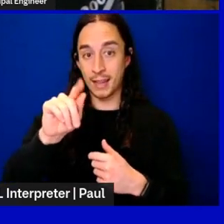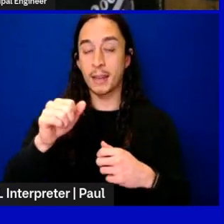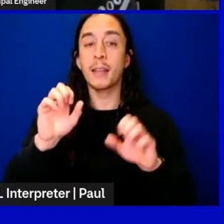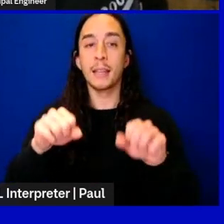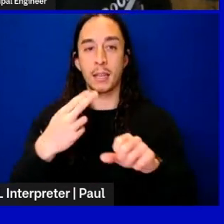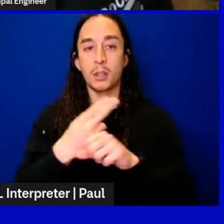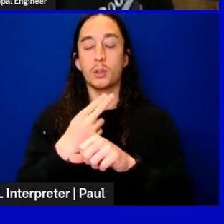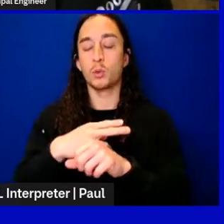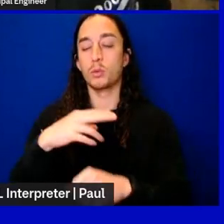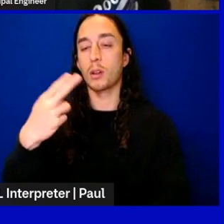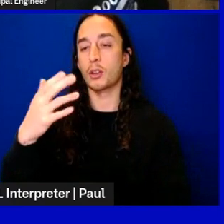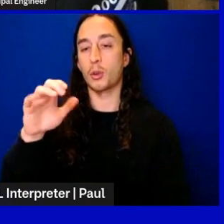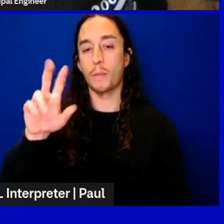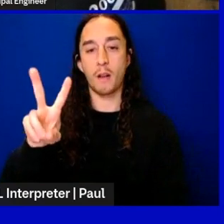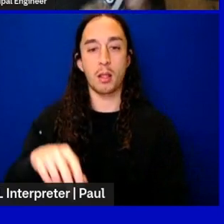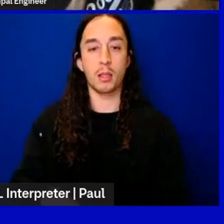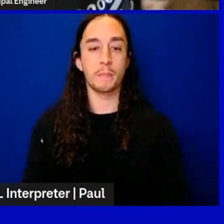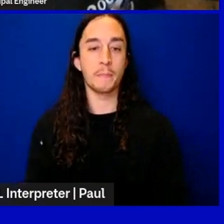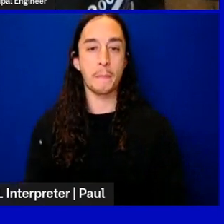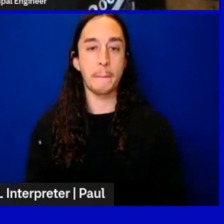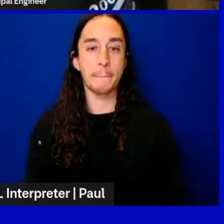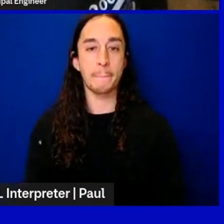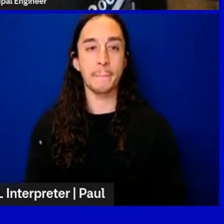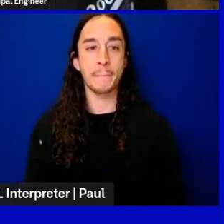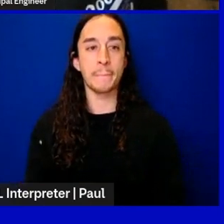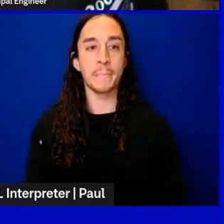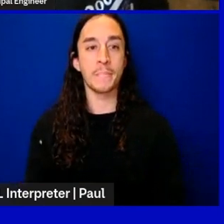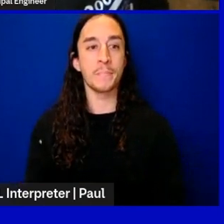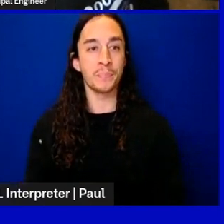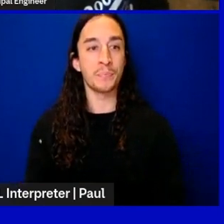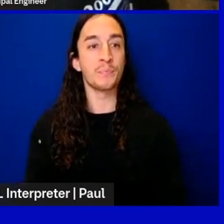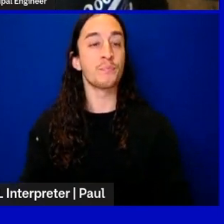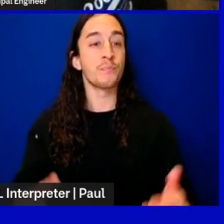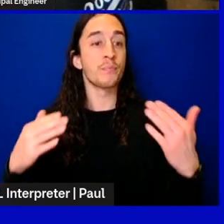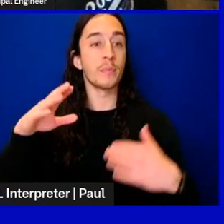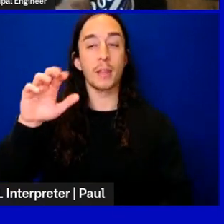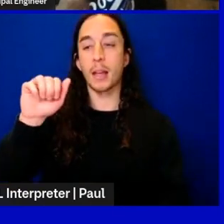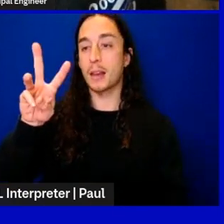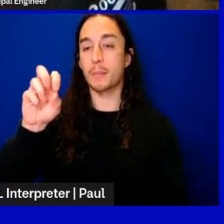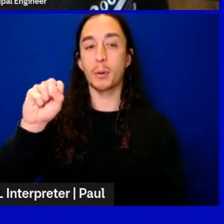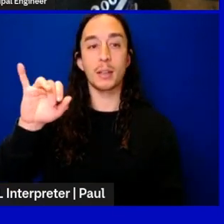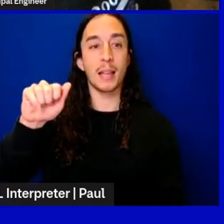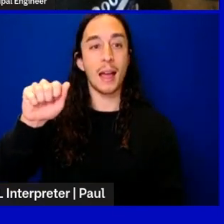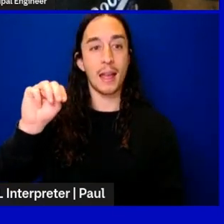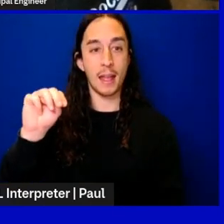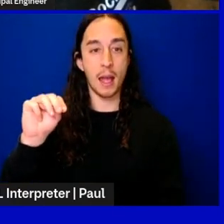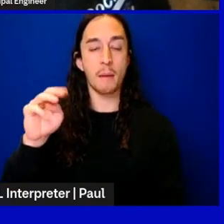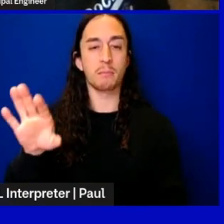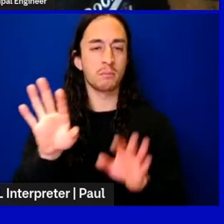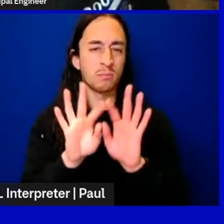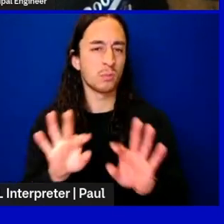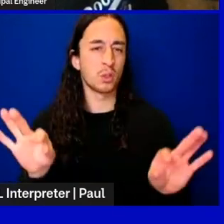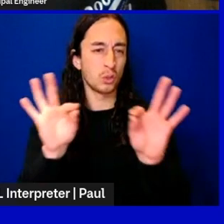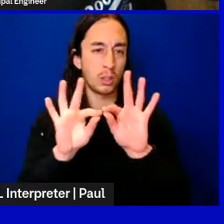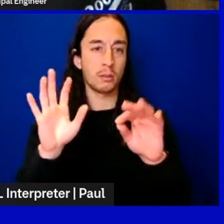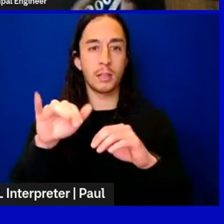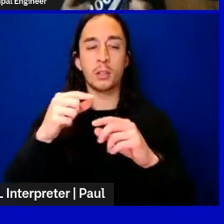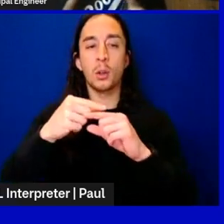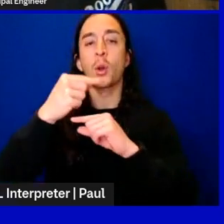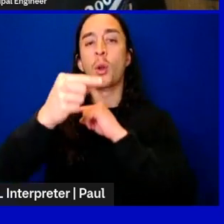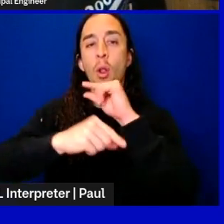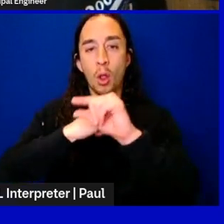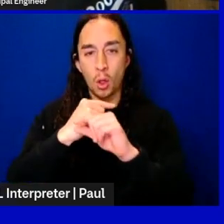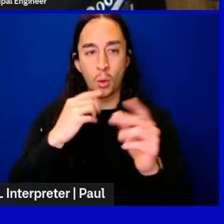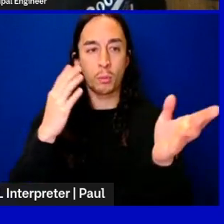also. So let's get into the AWS IAM, which is very critical, which is a global service from AWS. It's